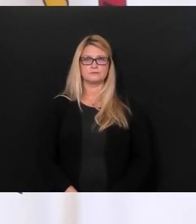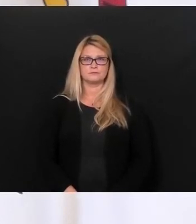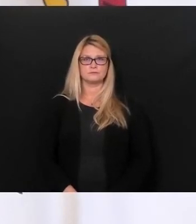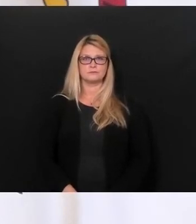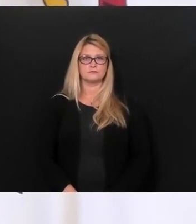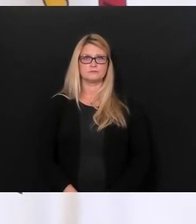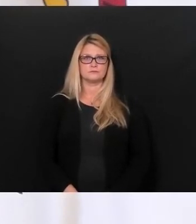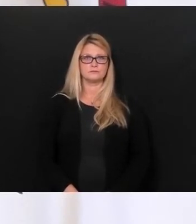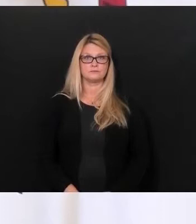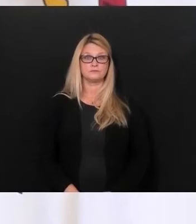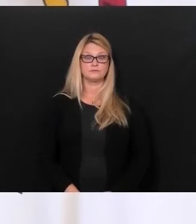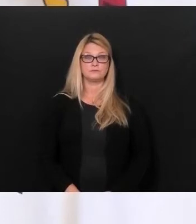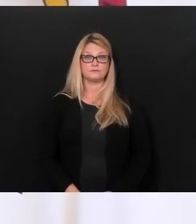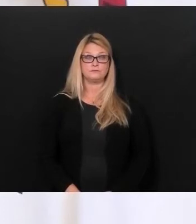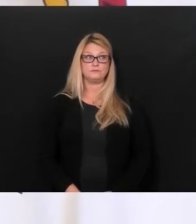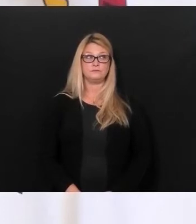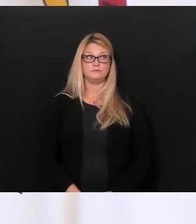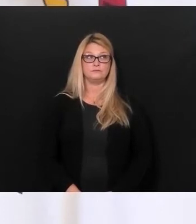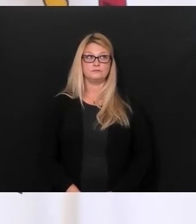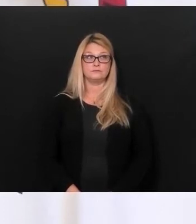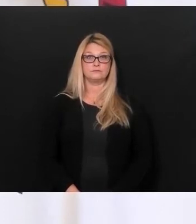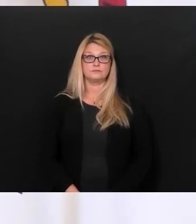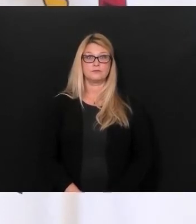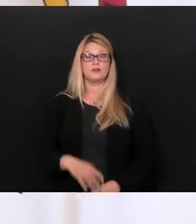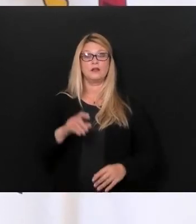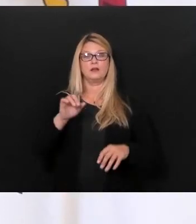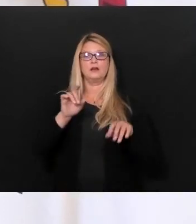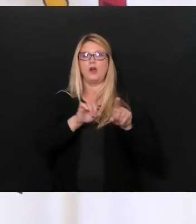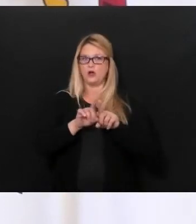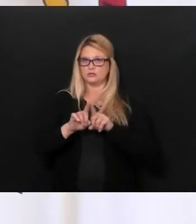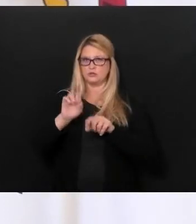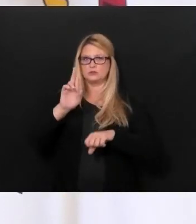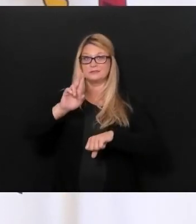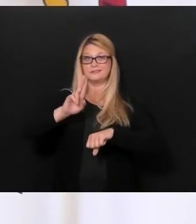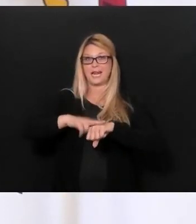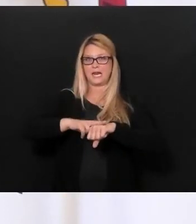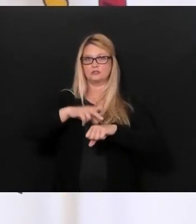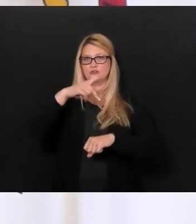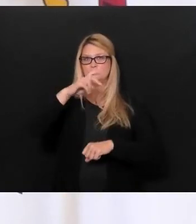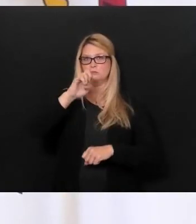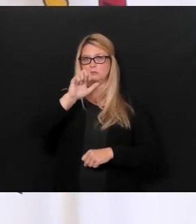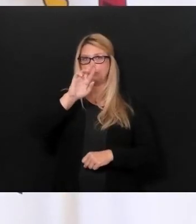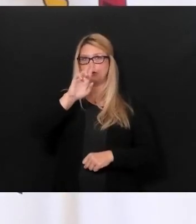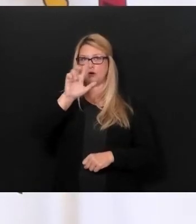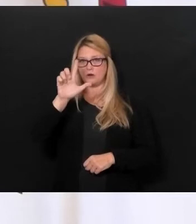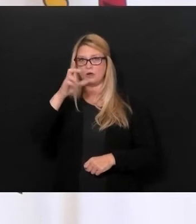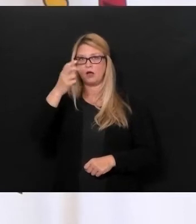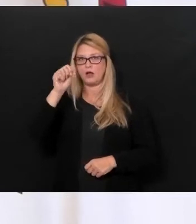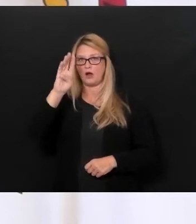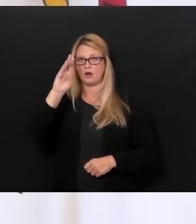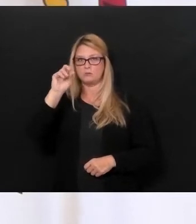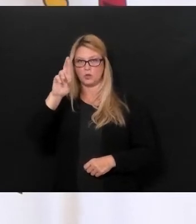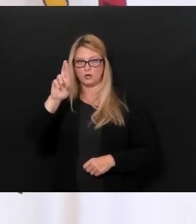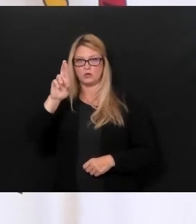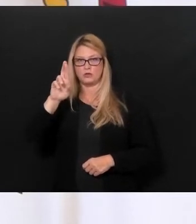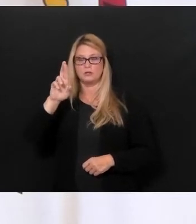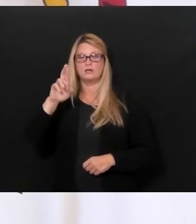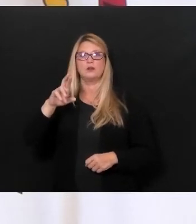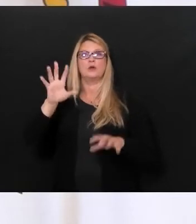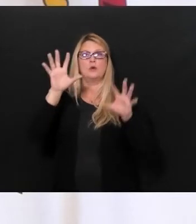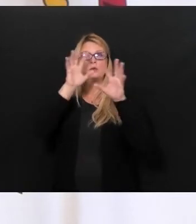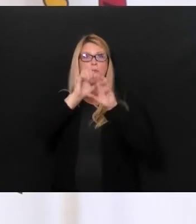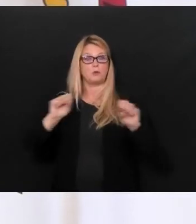Also, in support of National Pearl Harbor Remembrance Day, in accordance with President Trump's proclamation, I